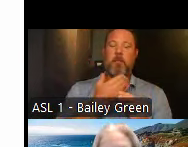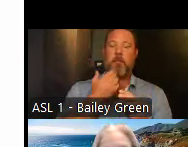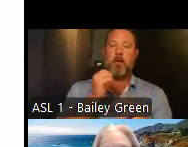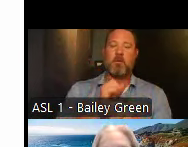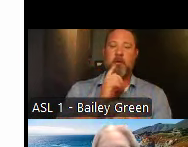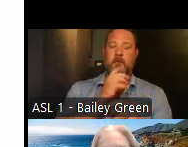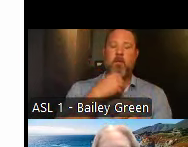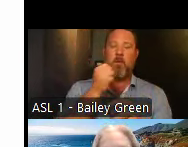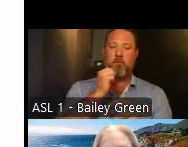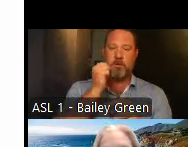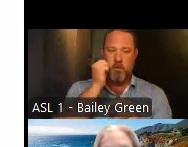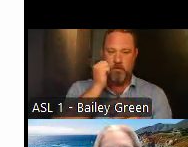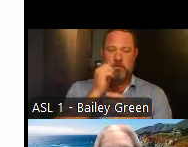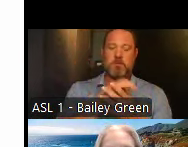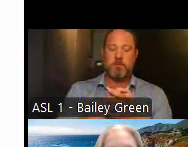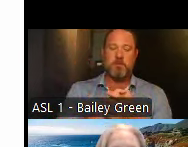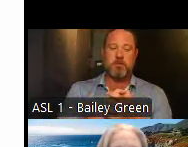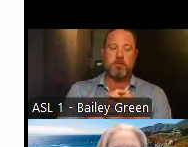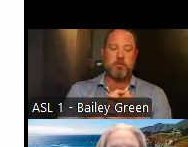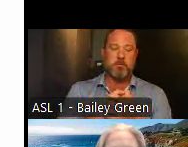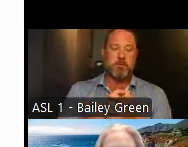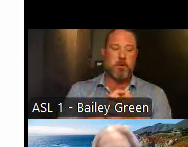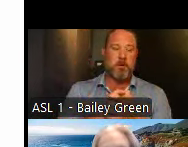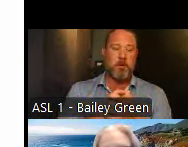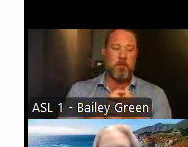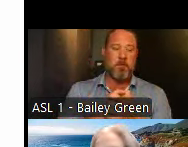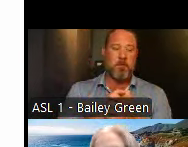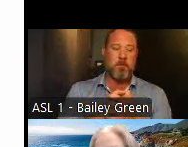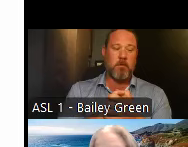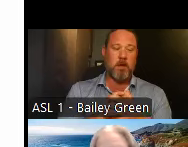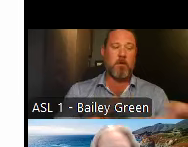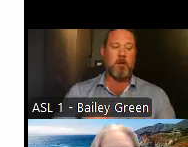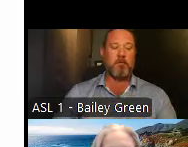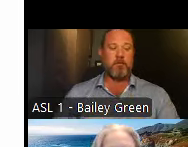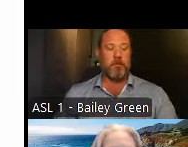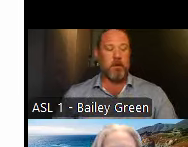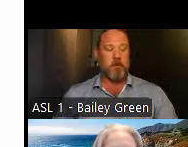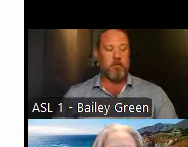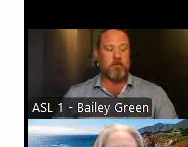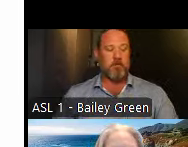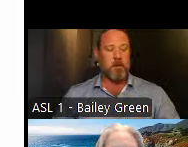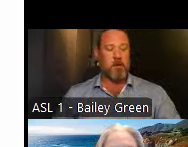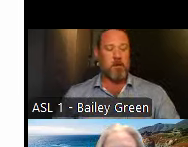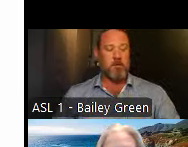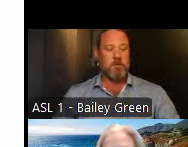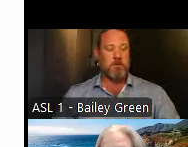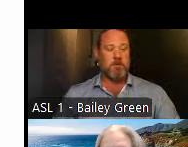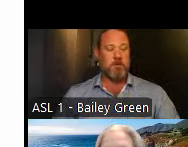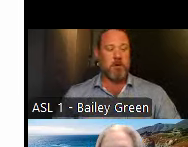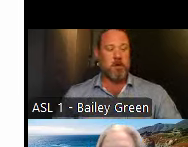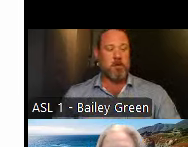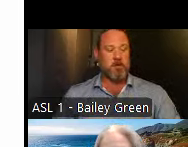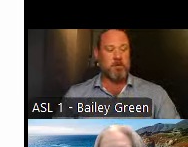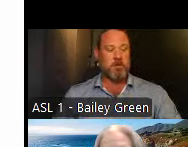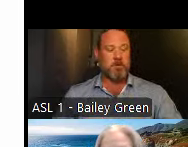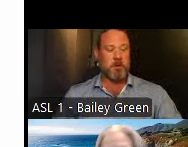older adults and people with disabilities, given the increasing likelihood of natural disasters happening across the state. And so I am happy to report both